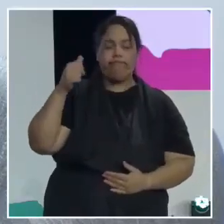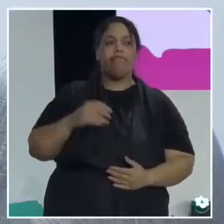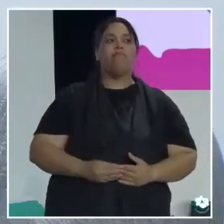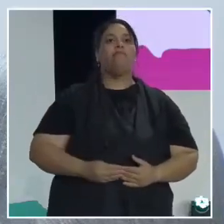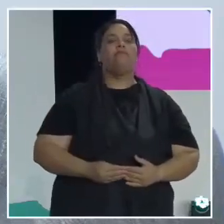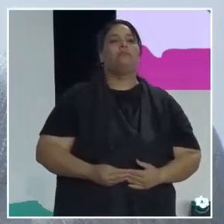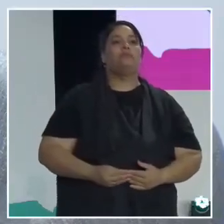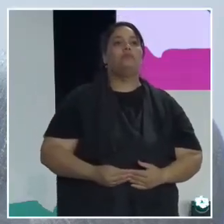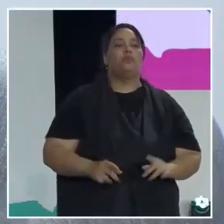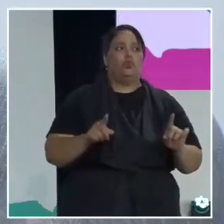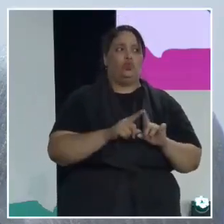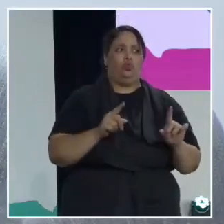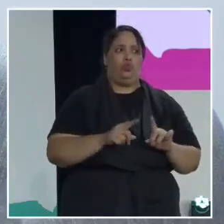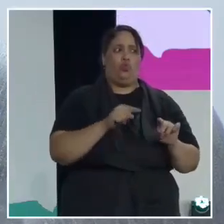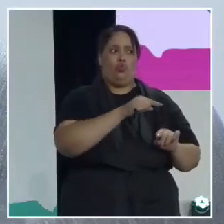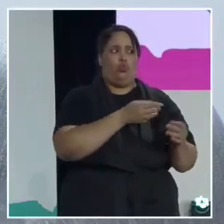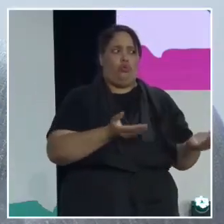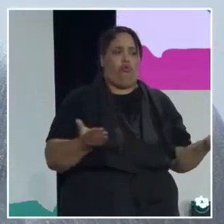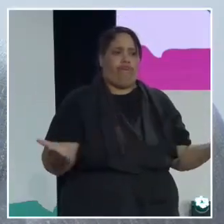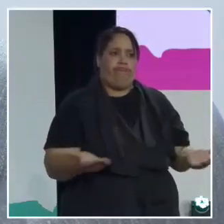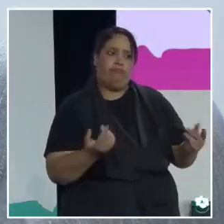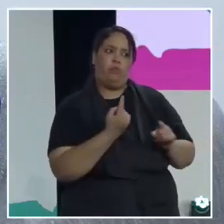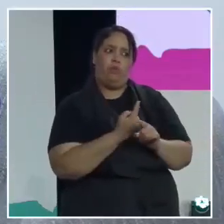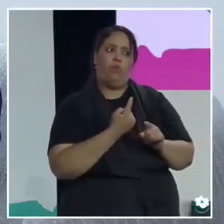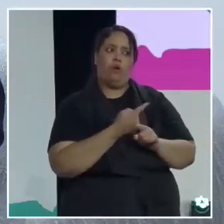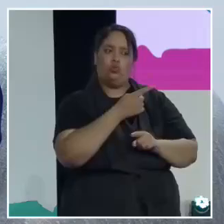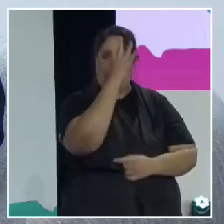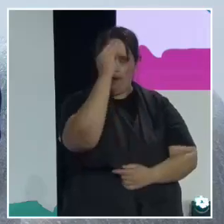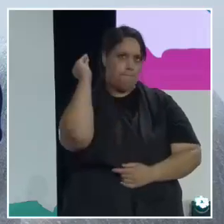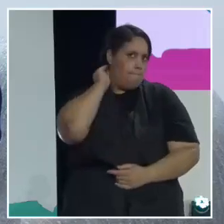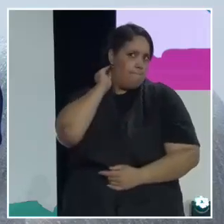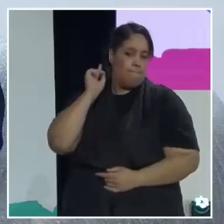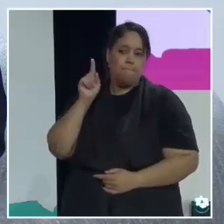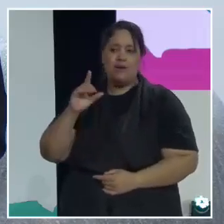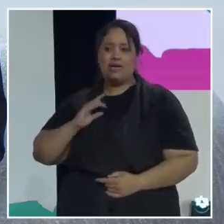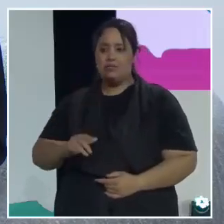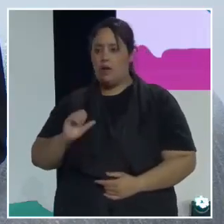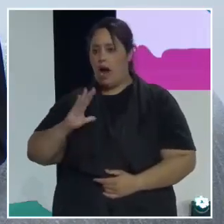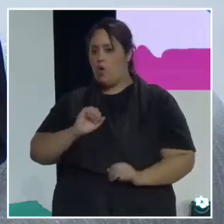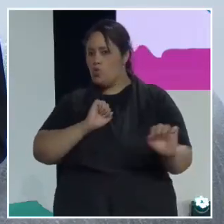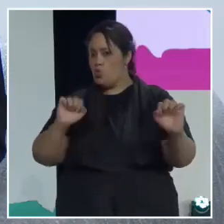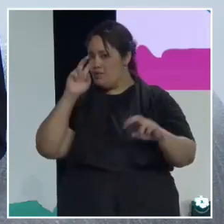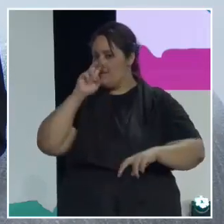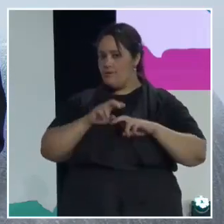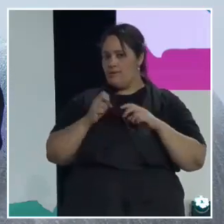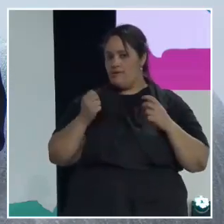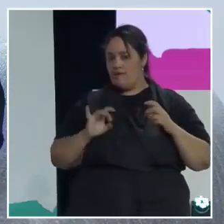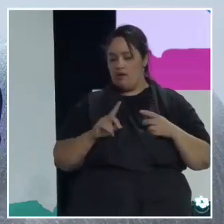to take into account the needs of your customers and your clients. At the same time, the